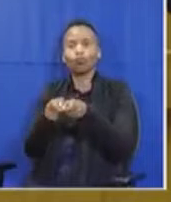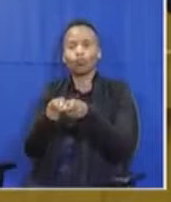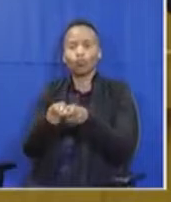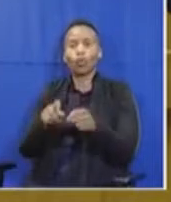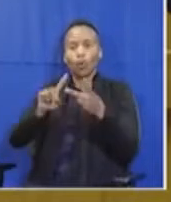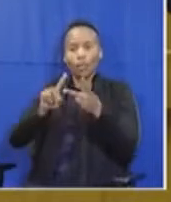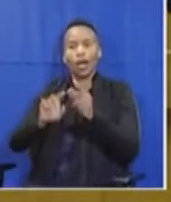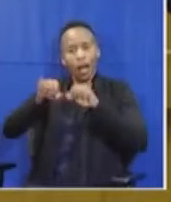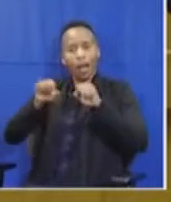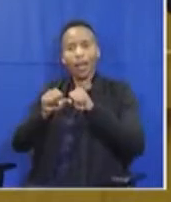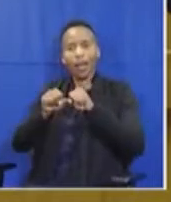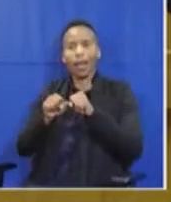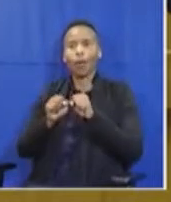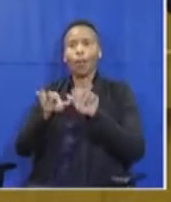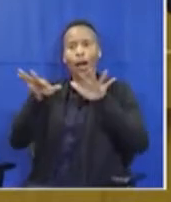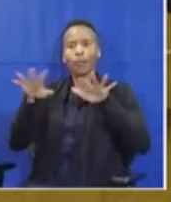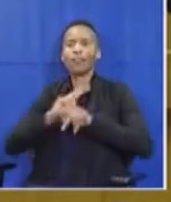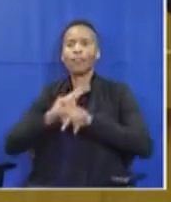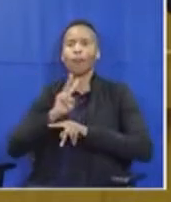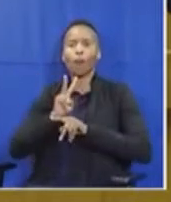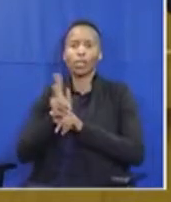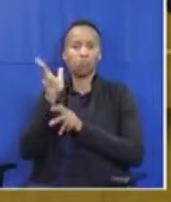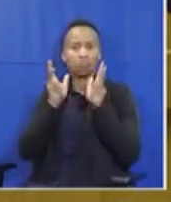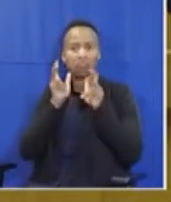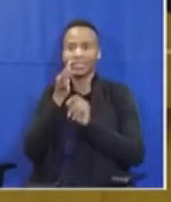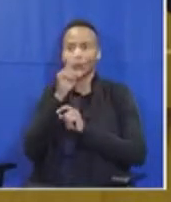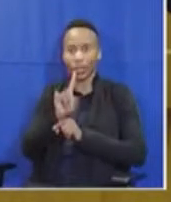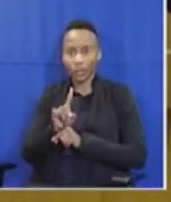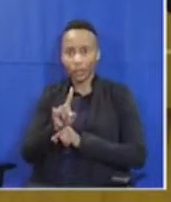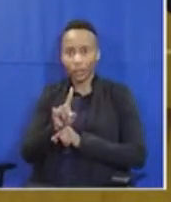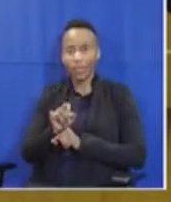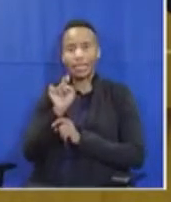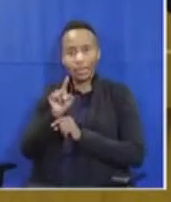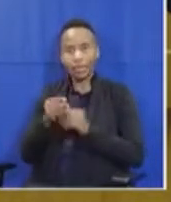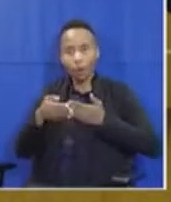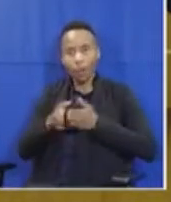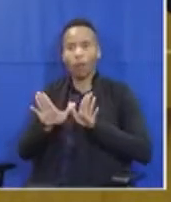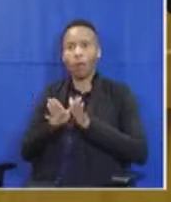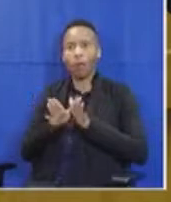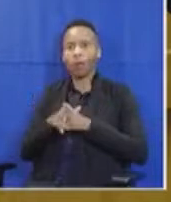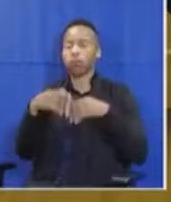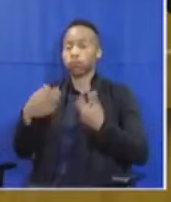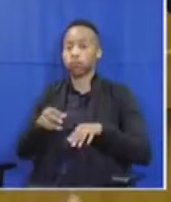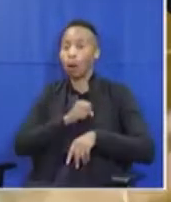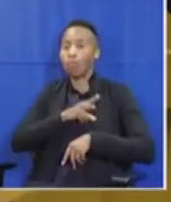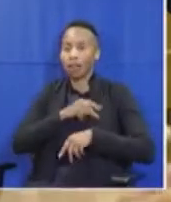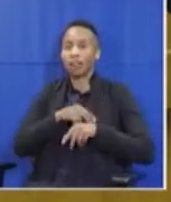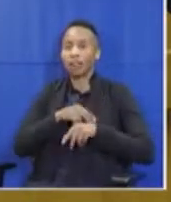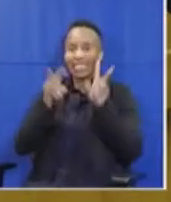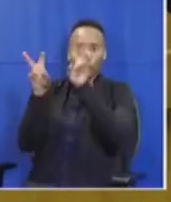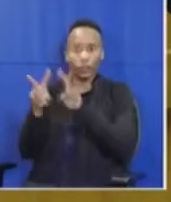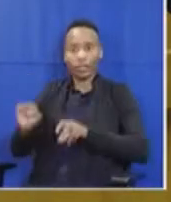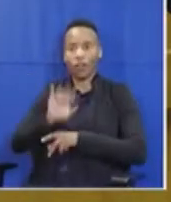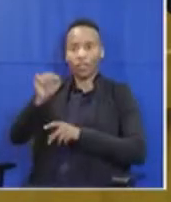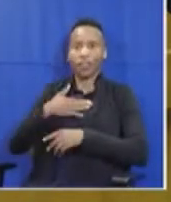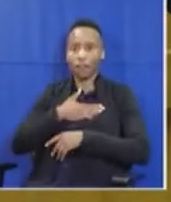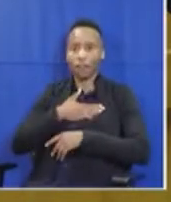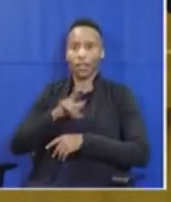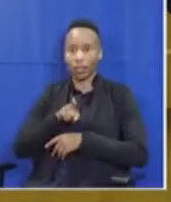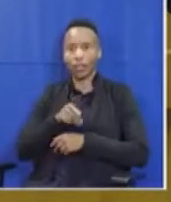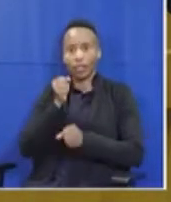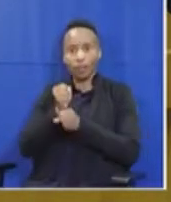public a voice. Being able to openly discuss these painful issues helps us South Africans feel that we are part of